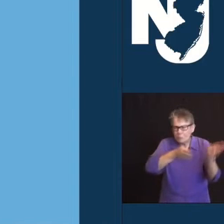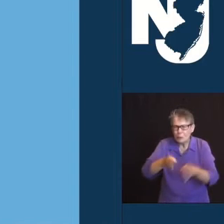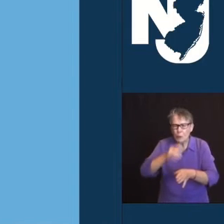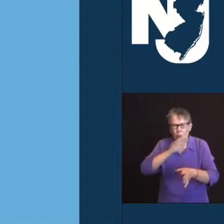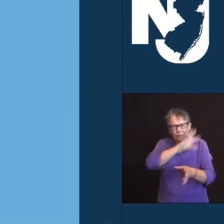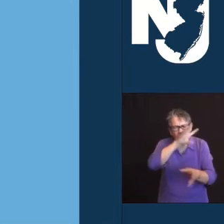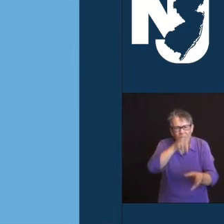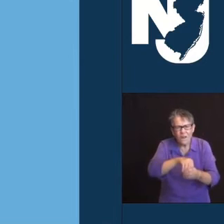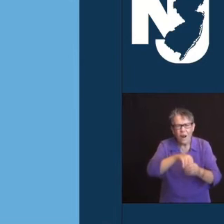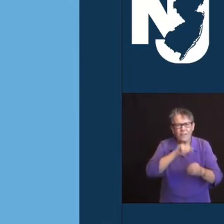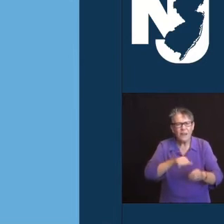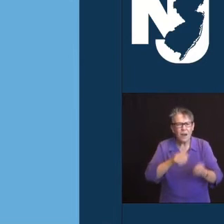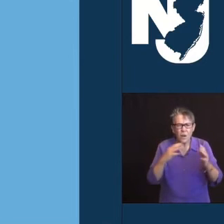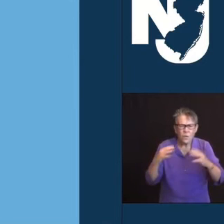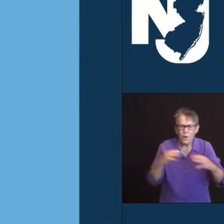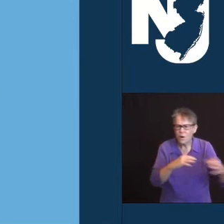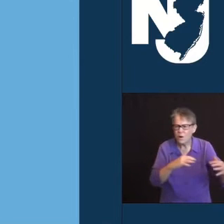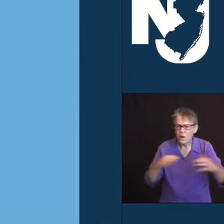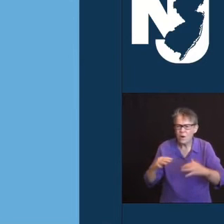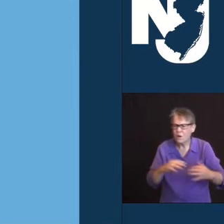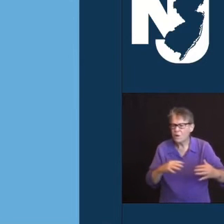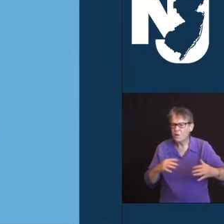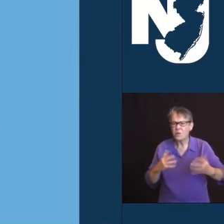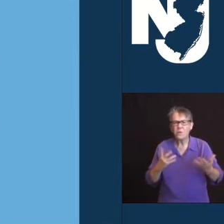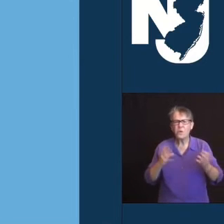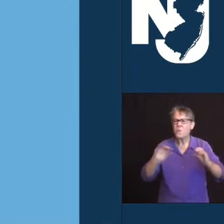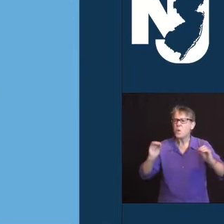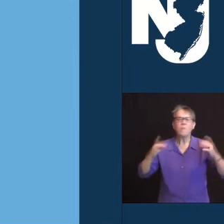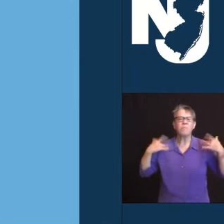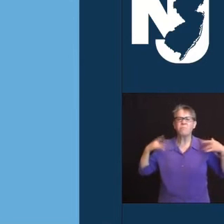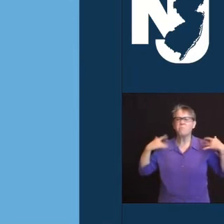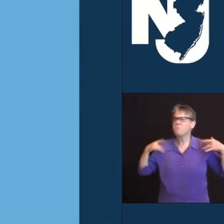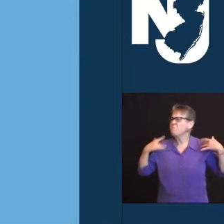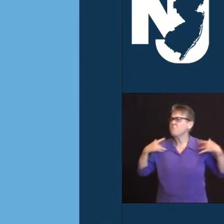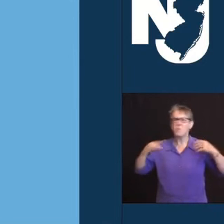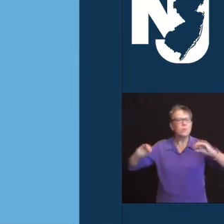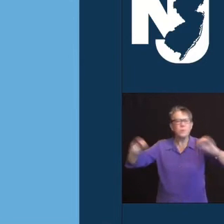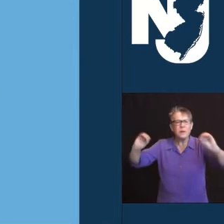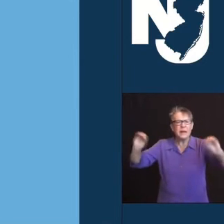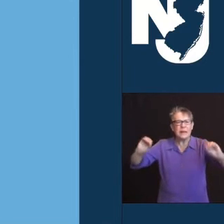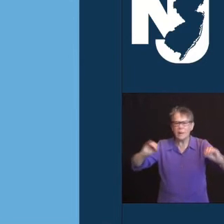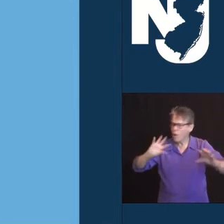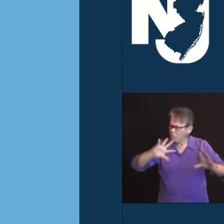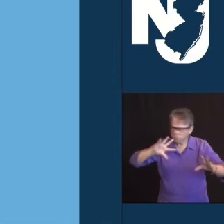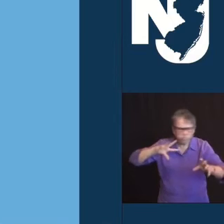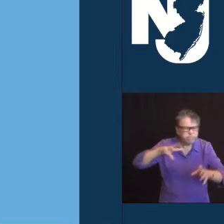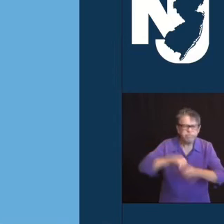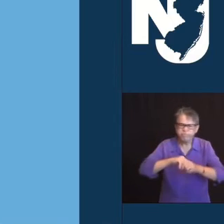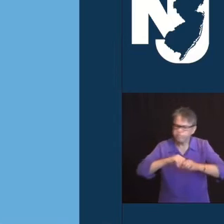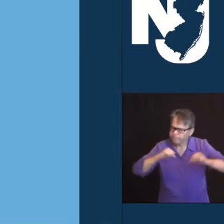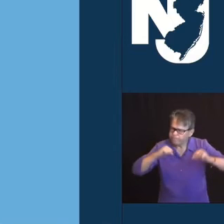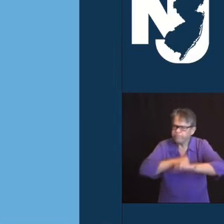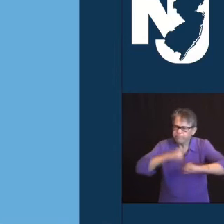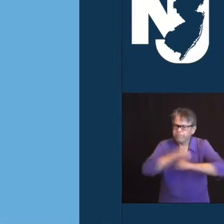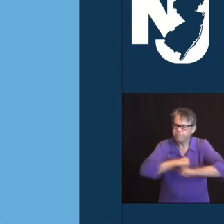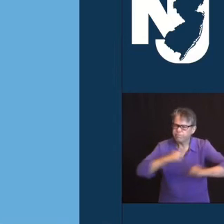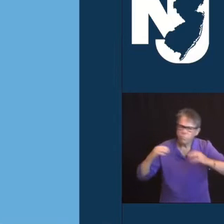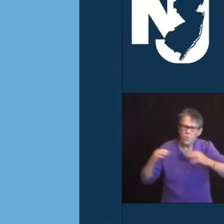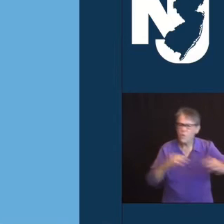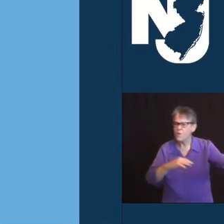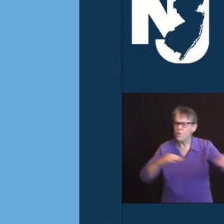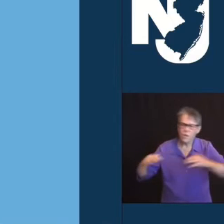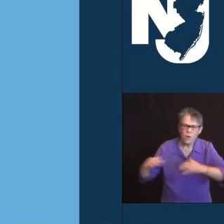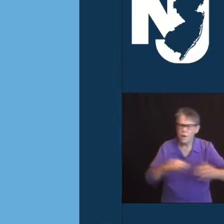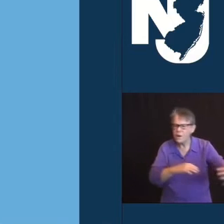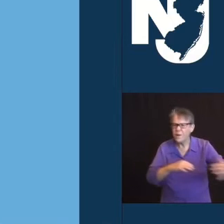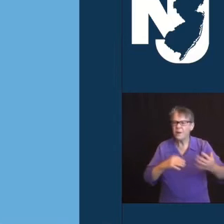was won, it is how we will win this fight against COVID-19. A fight, get this folks, think about this for a minute,